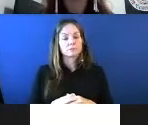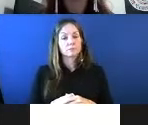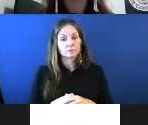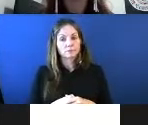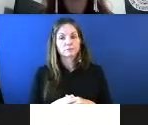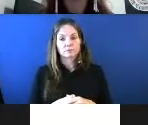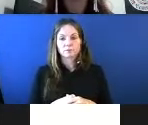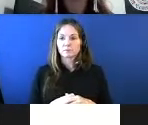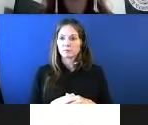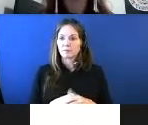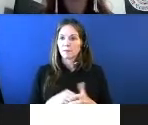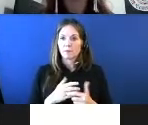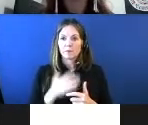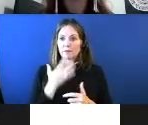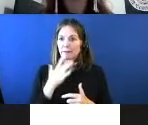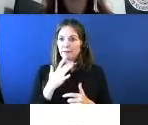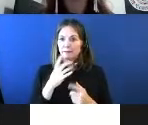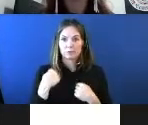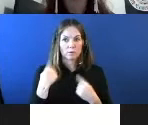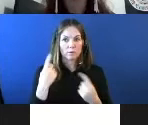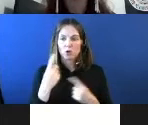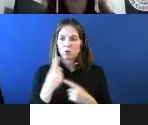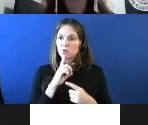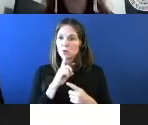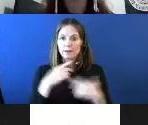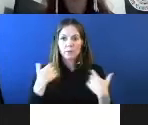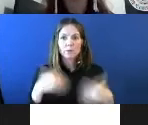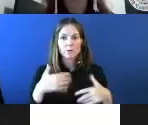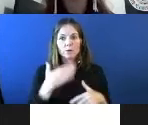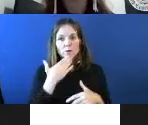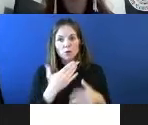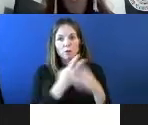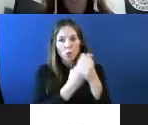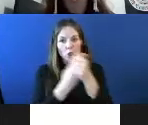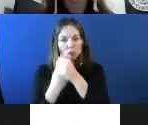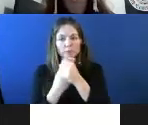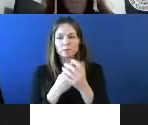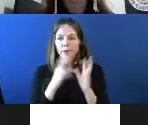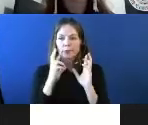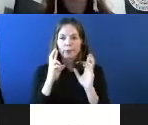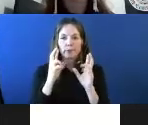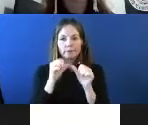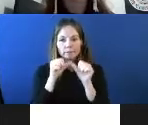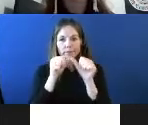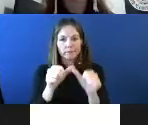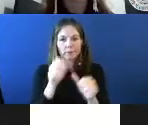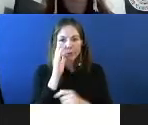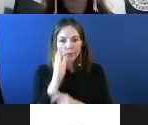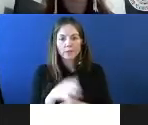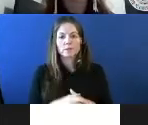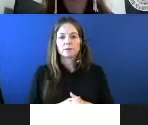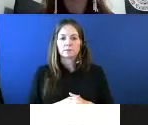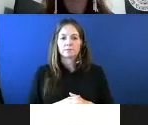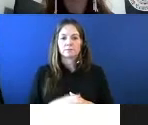and rewarding partnerships so far. So that's something that we hope to continue doing. One of the areas that we